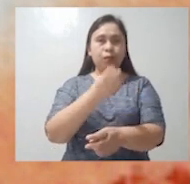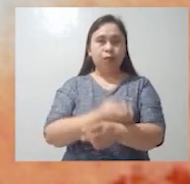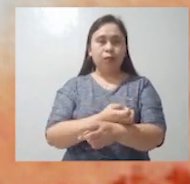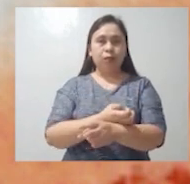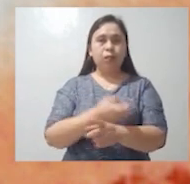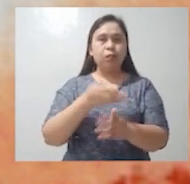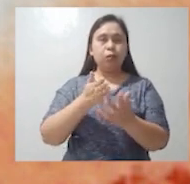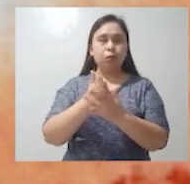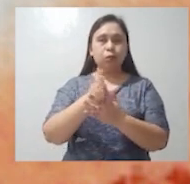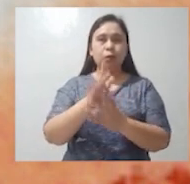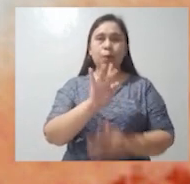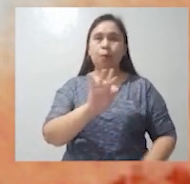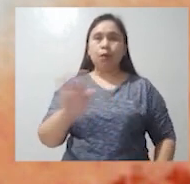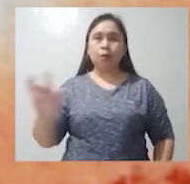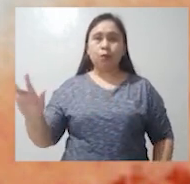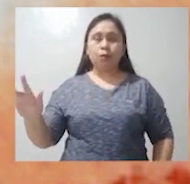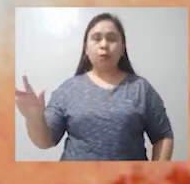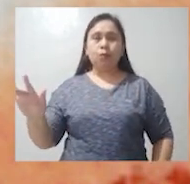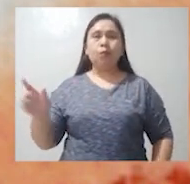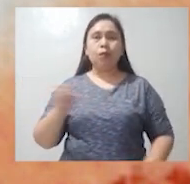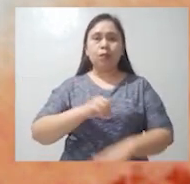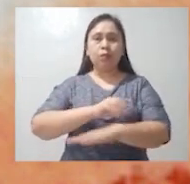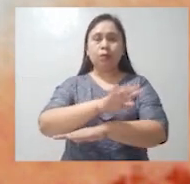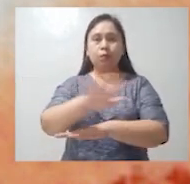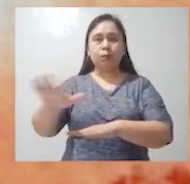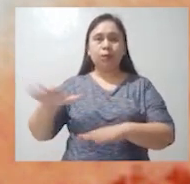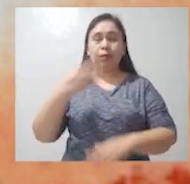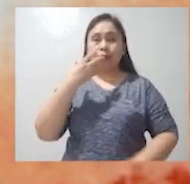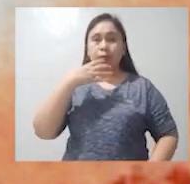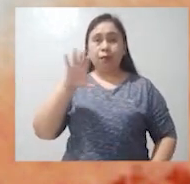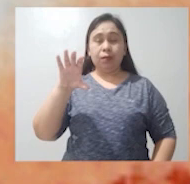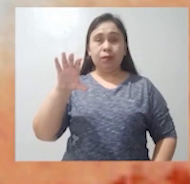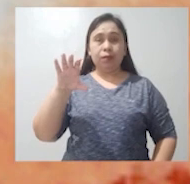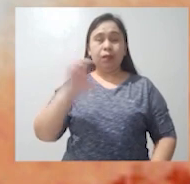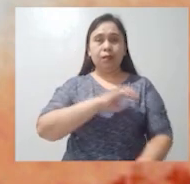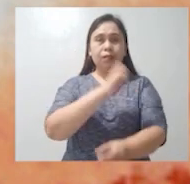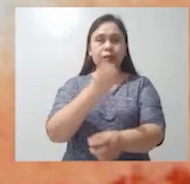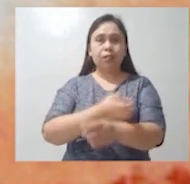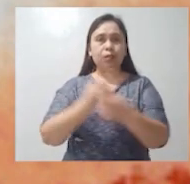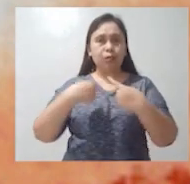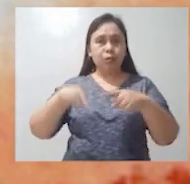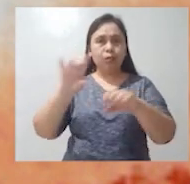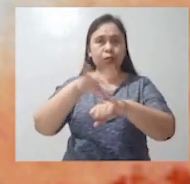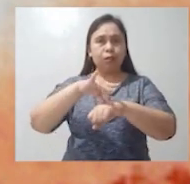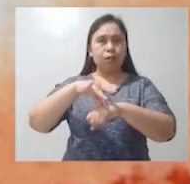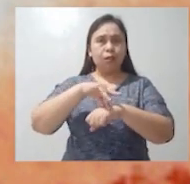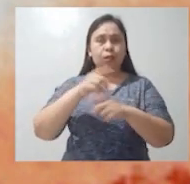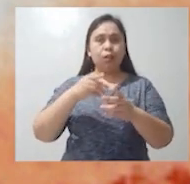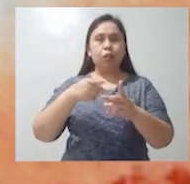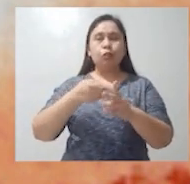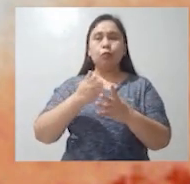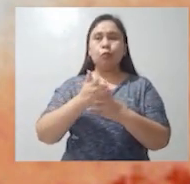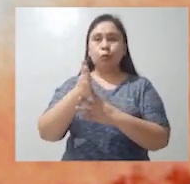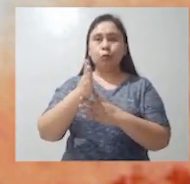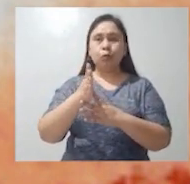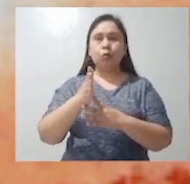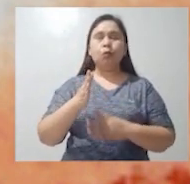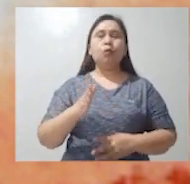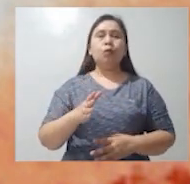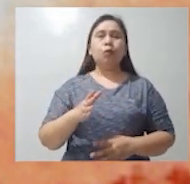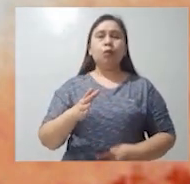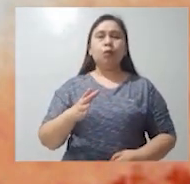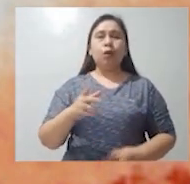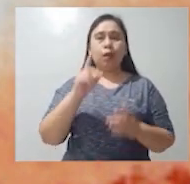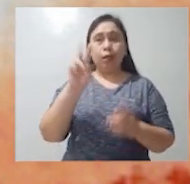of space. The sun's energy gets to the Earth through radiation, which you can confirm on a sunny day just by